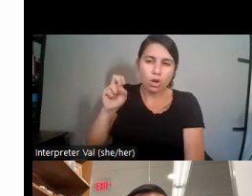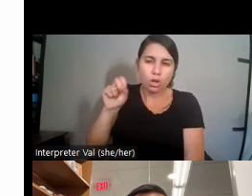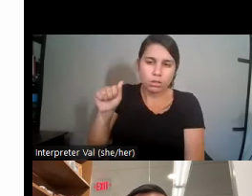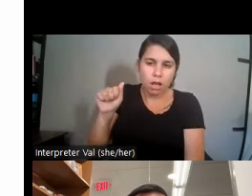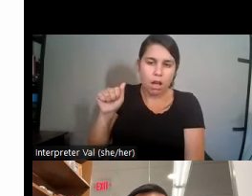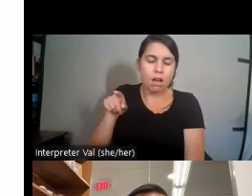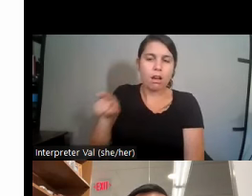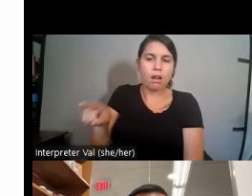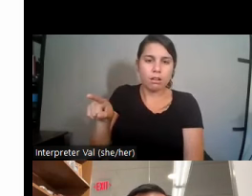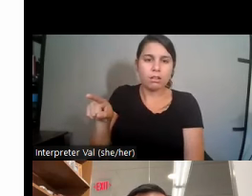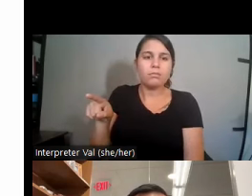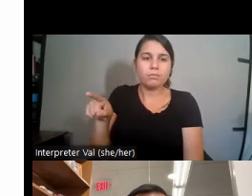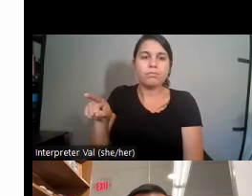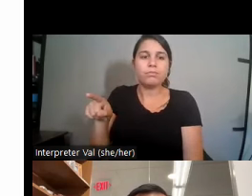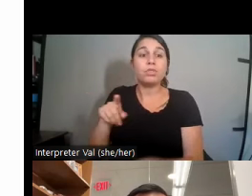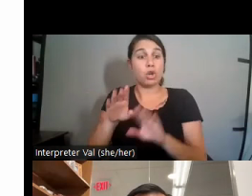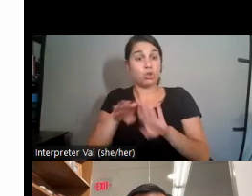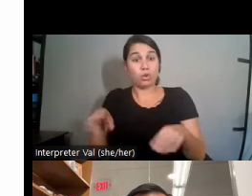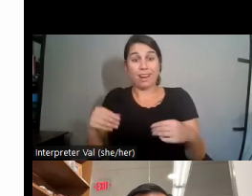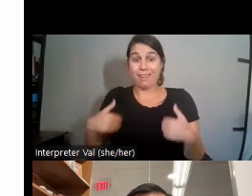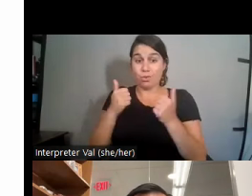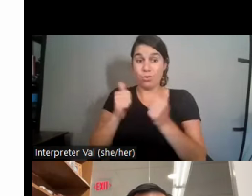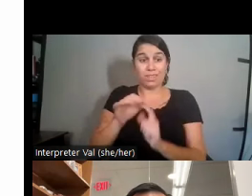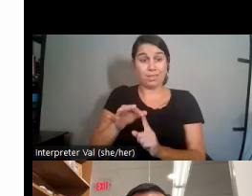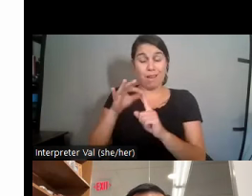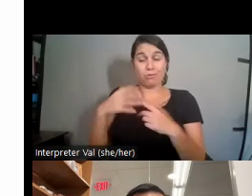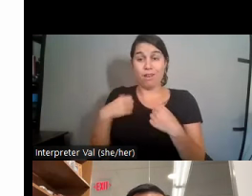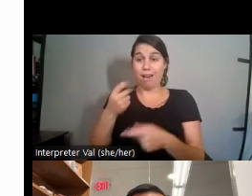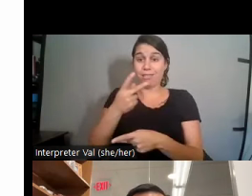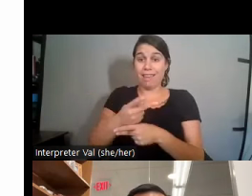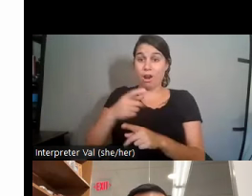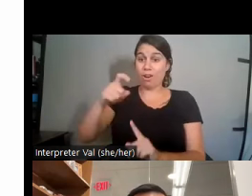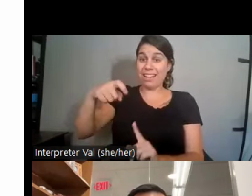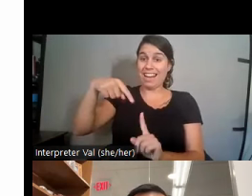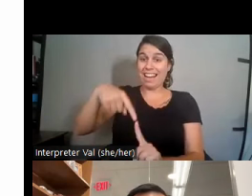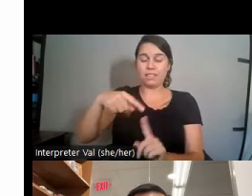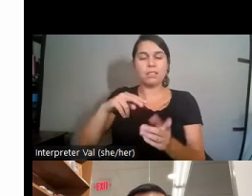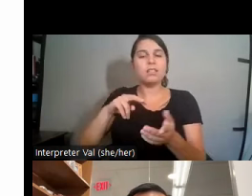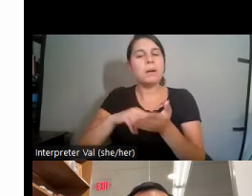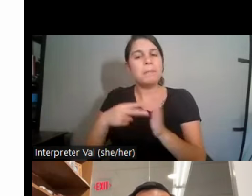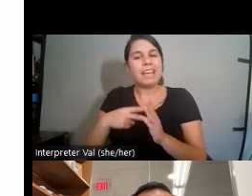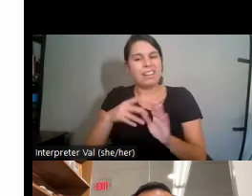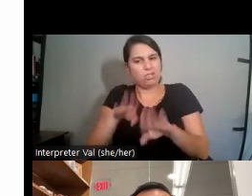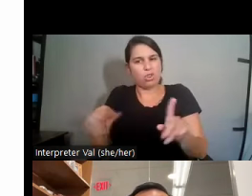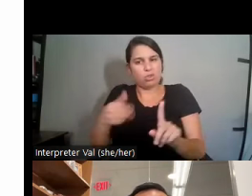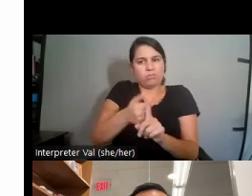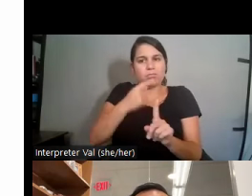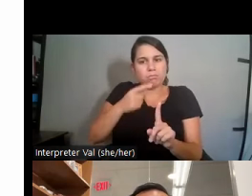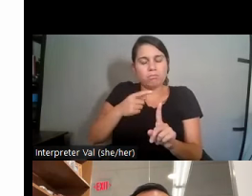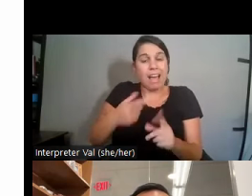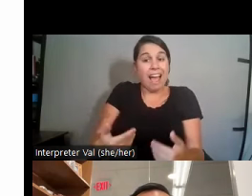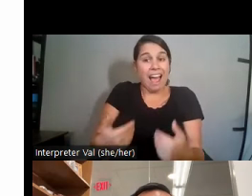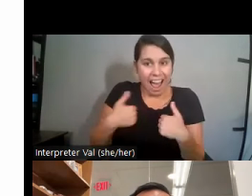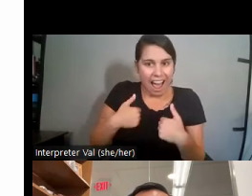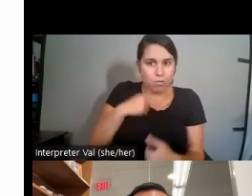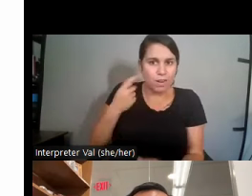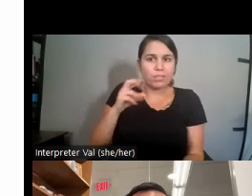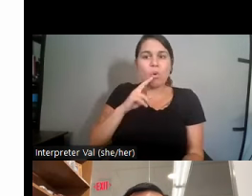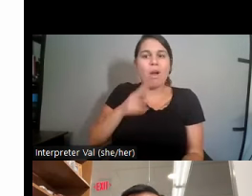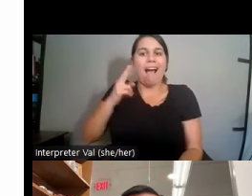is defining children and youth with special health care needs as those children who have or are at increased risk for chronic